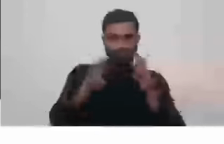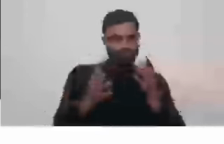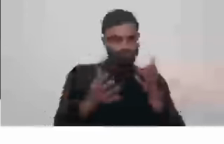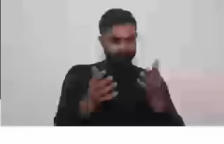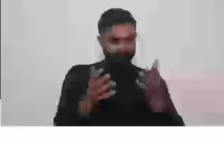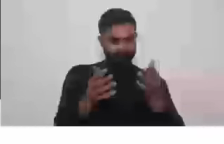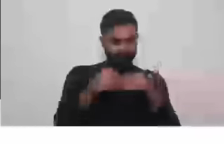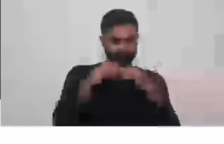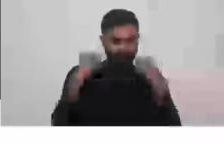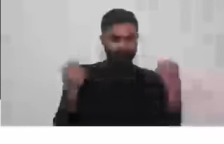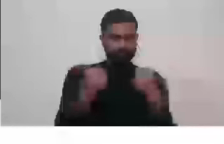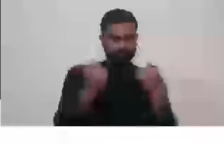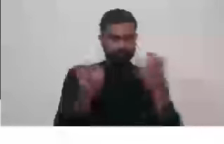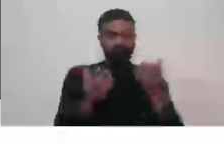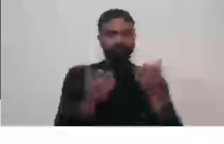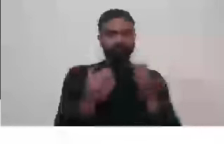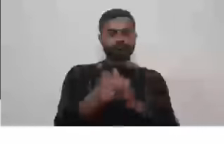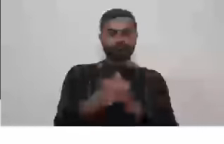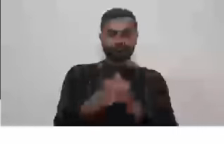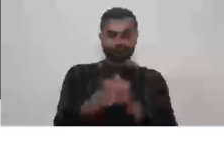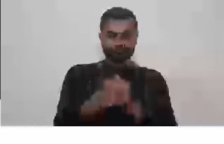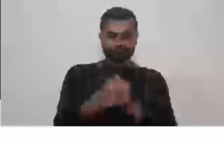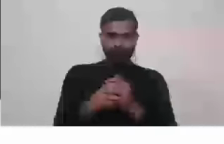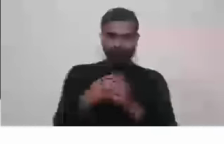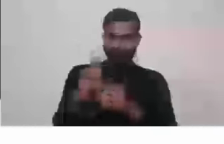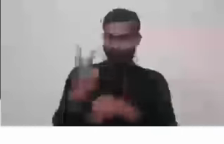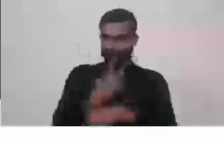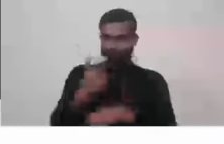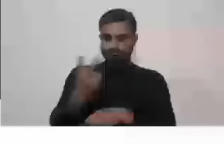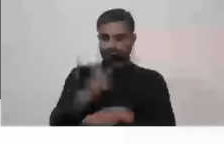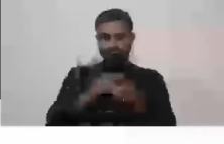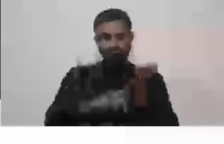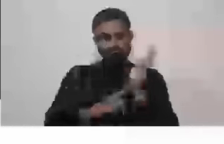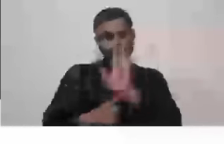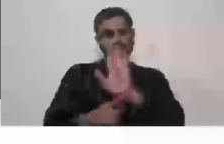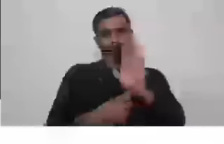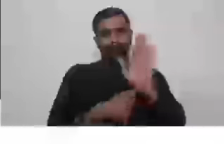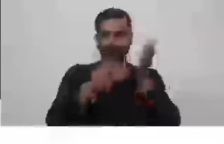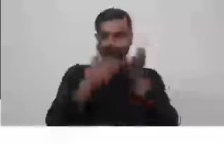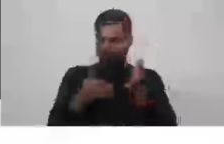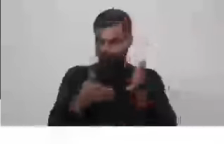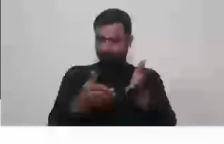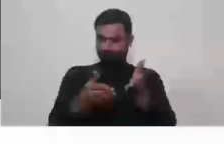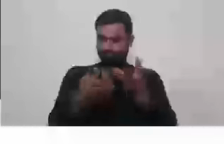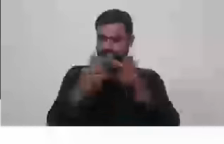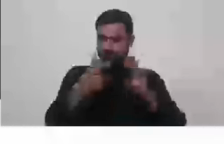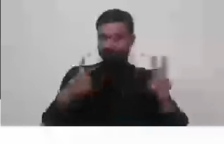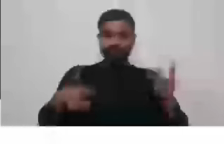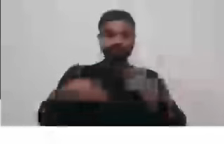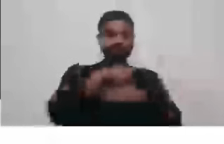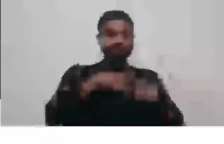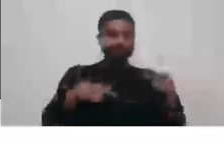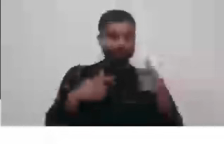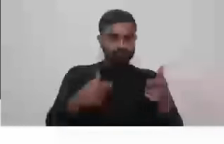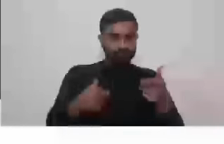these advertisements. Both of these advertisements presented here taps into different languages